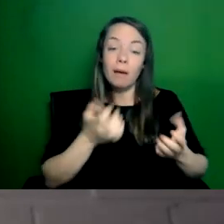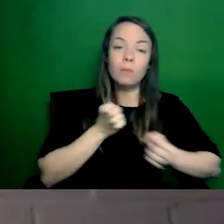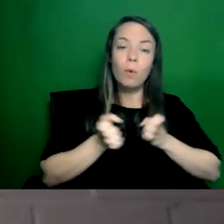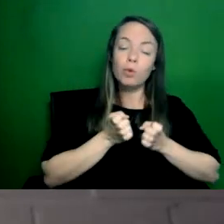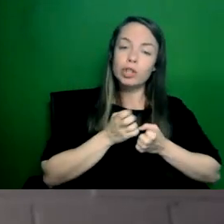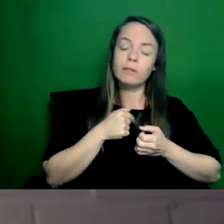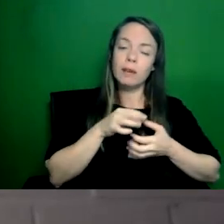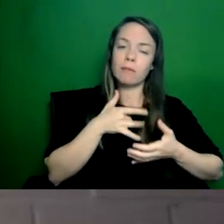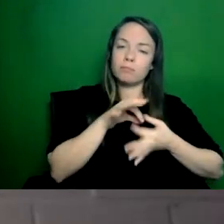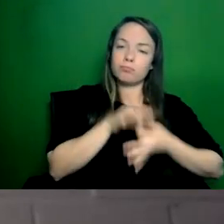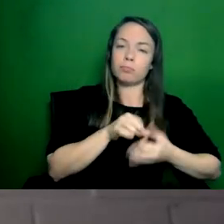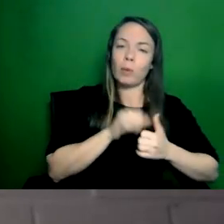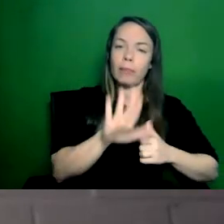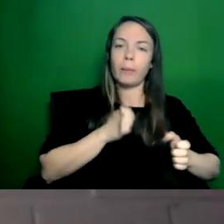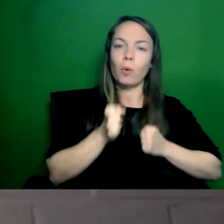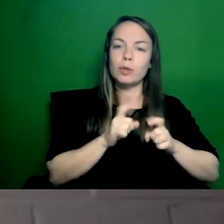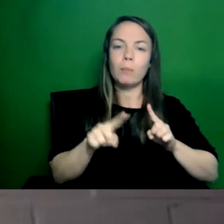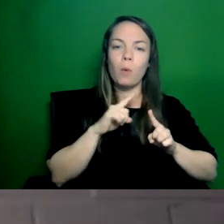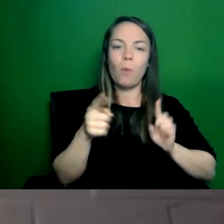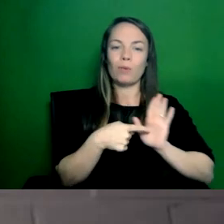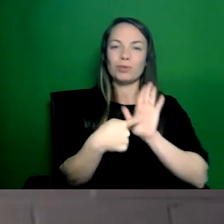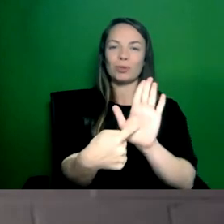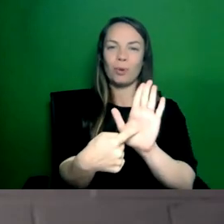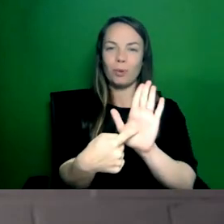because it's considered to be